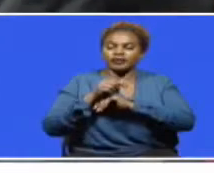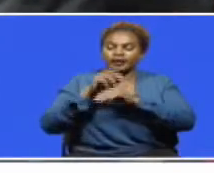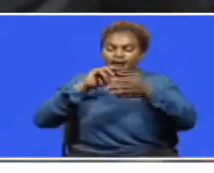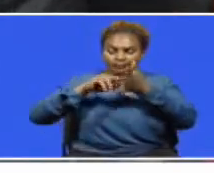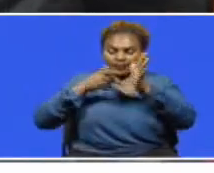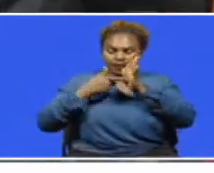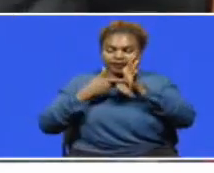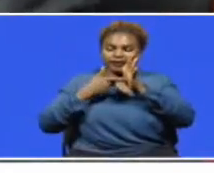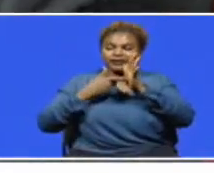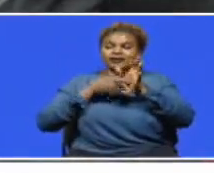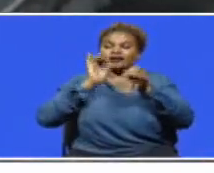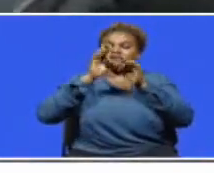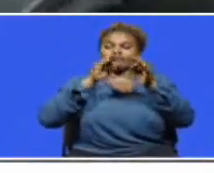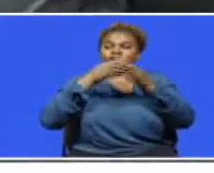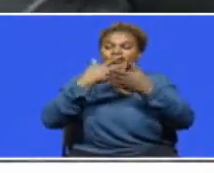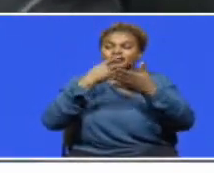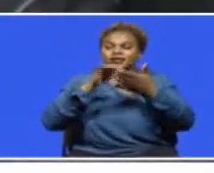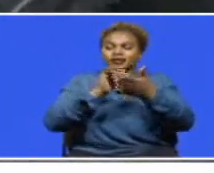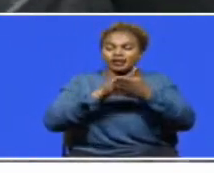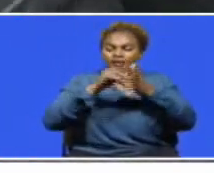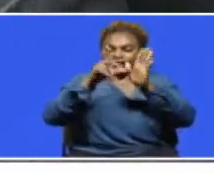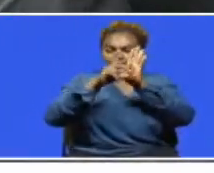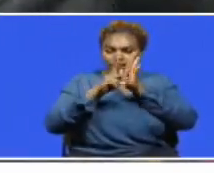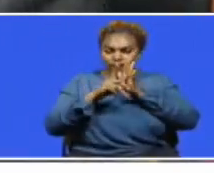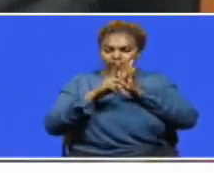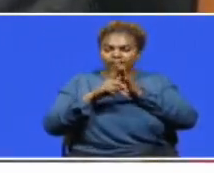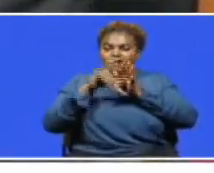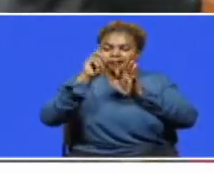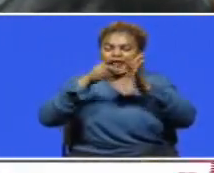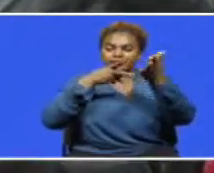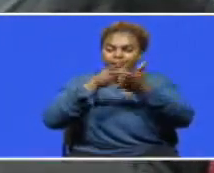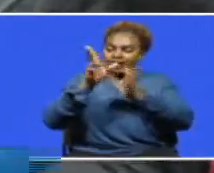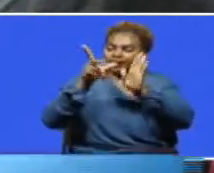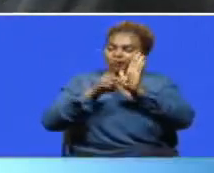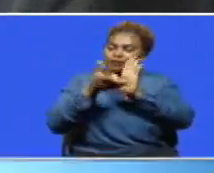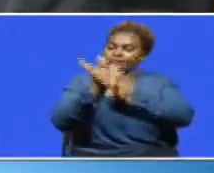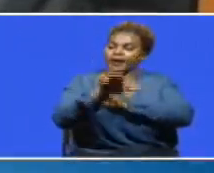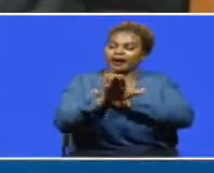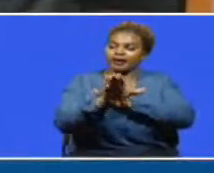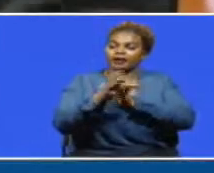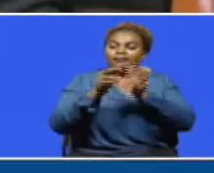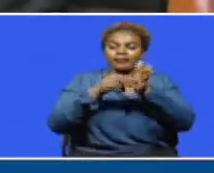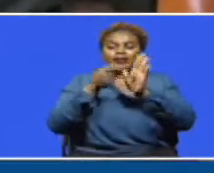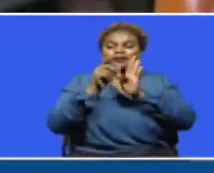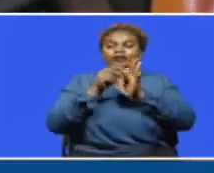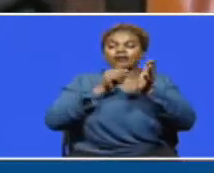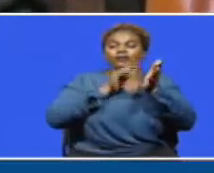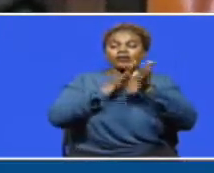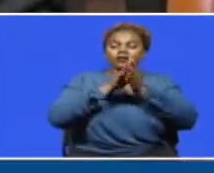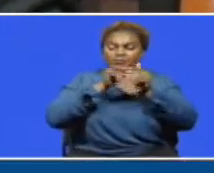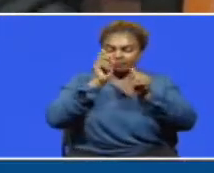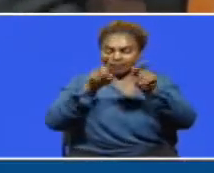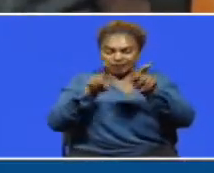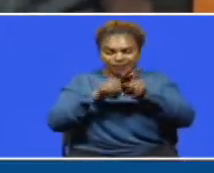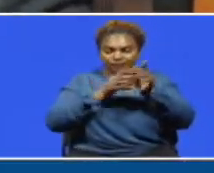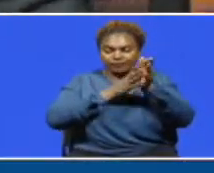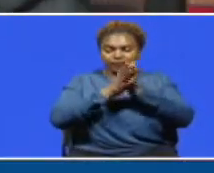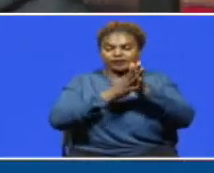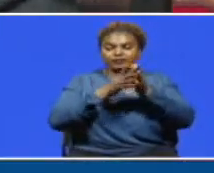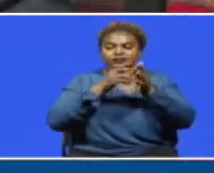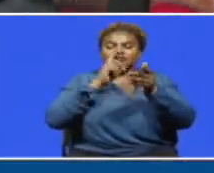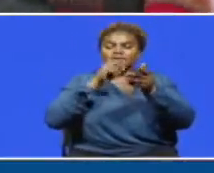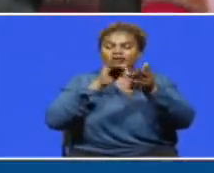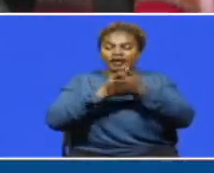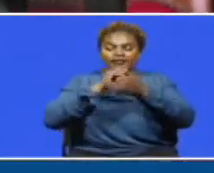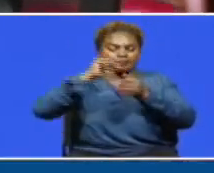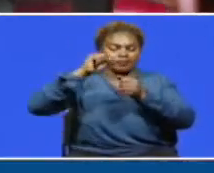So actually, it's just like a loan. You take a loan, you have to repay a loan in installments, principal plus interest. That's the same concept